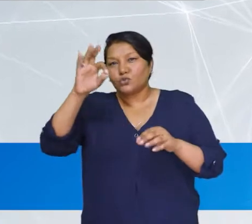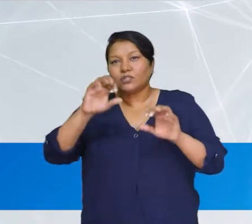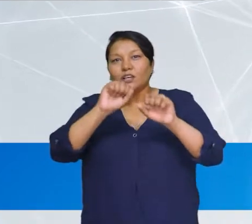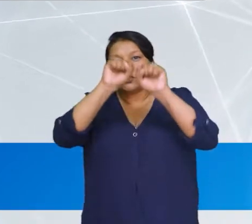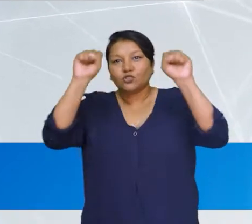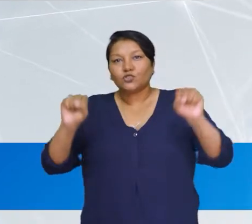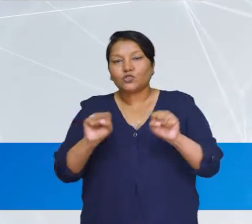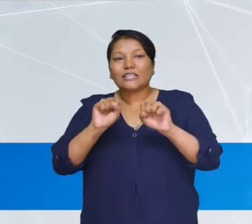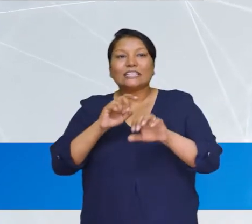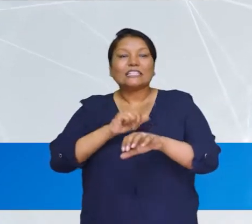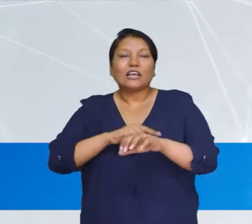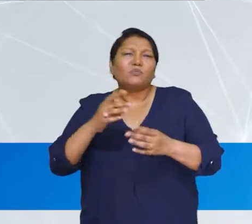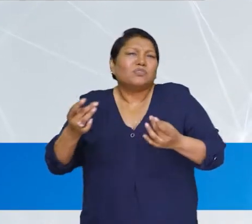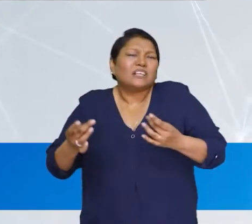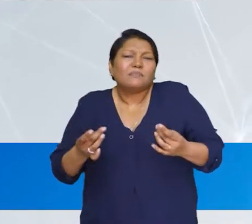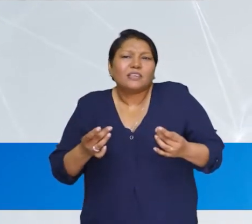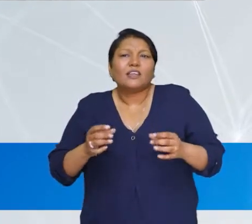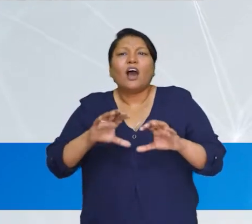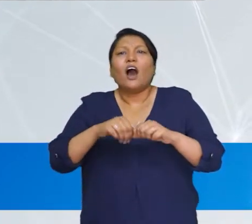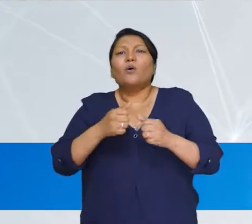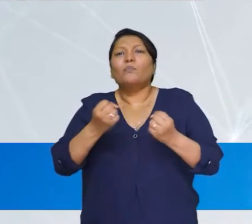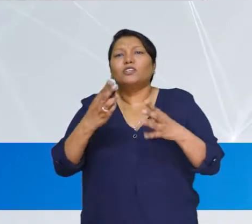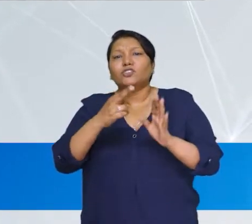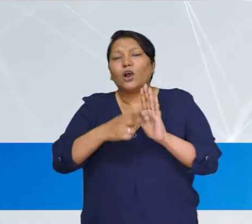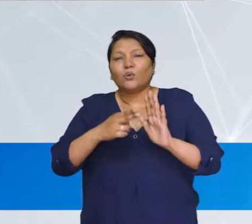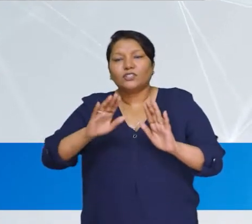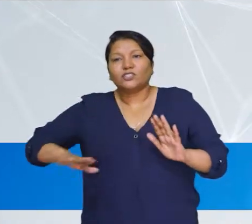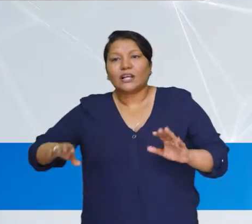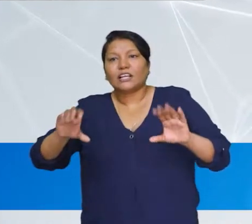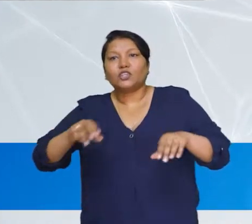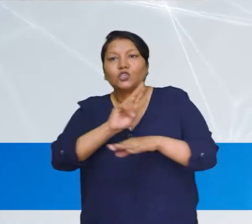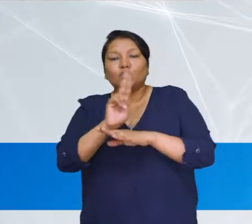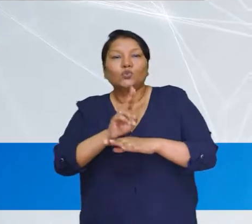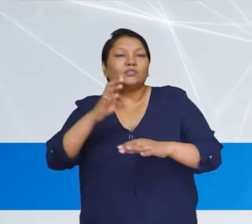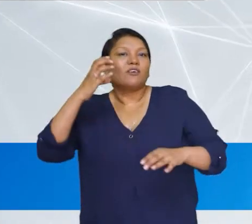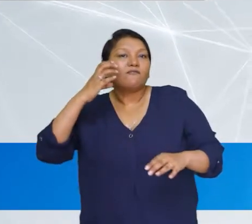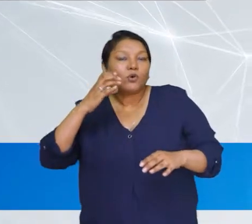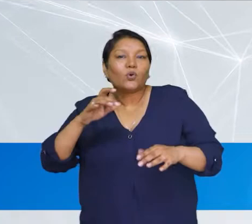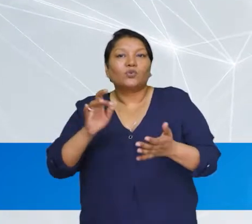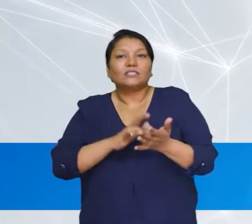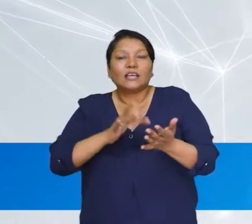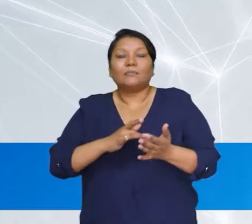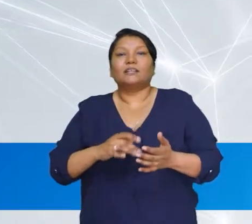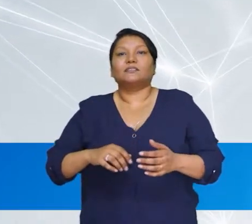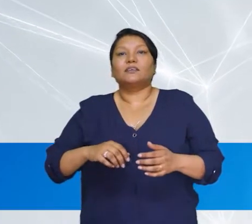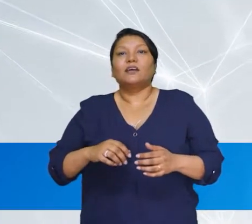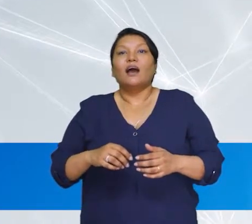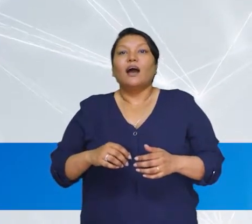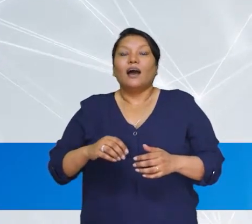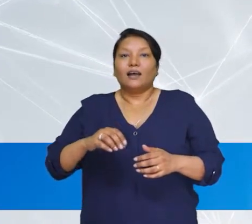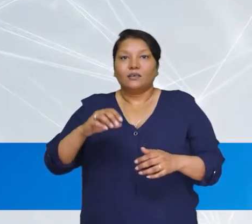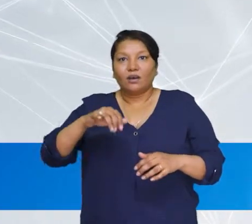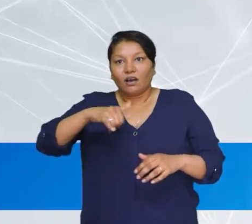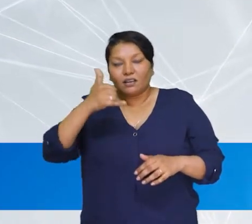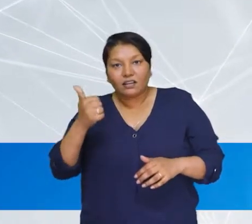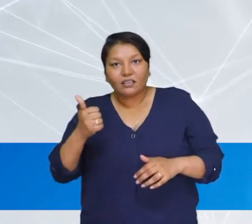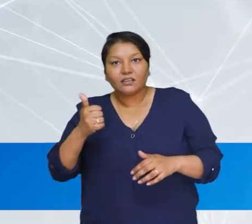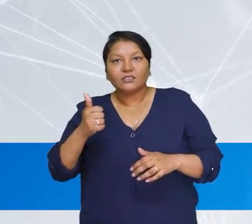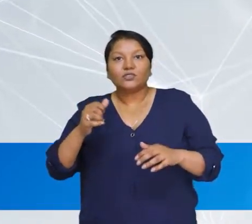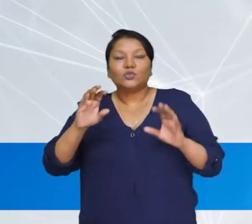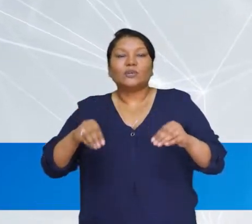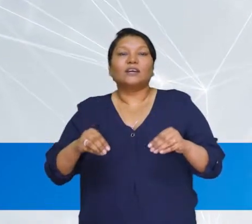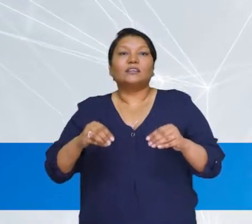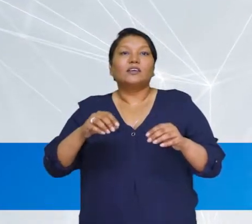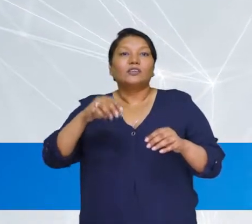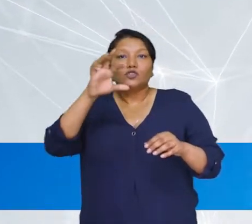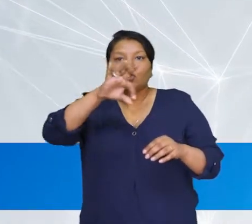enable screen time, and also set up content filtering. On iPhones, you can set up screen time and family members.